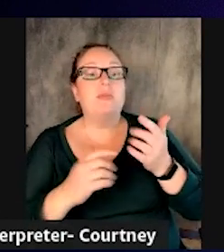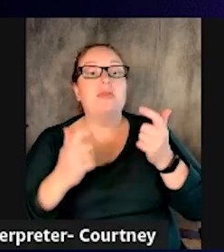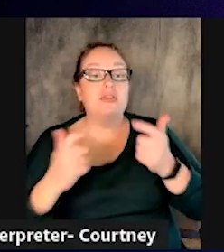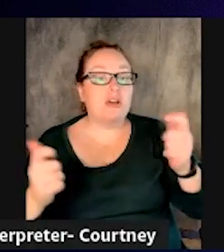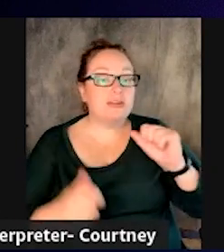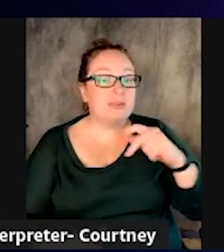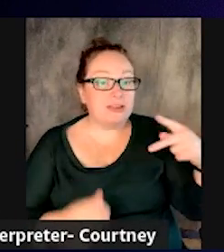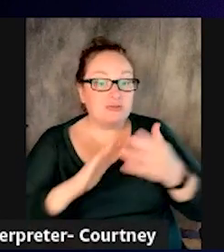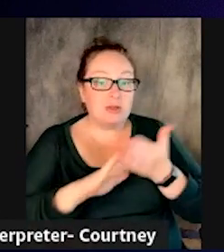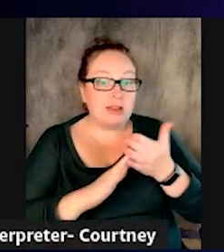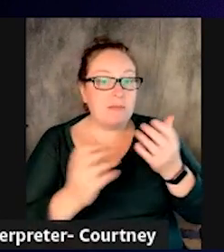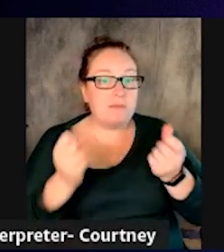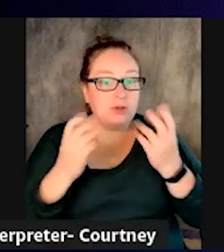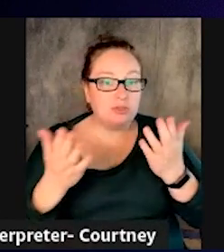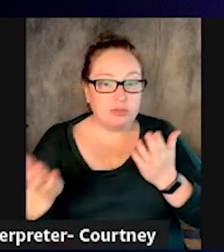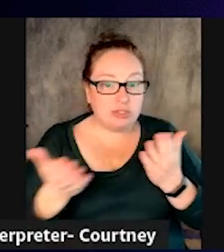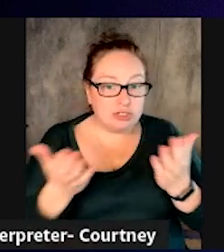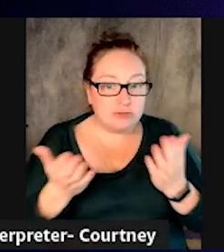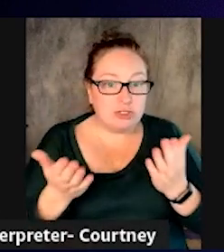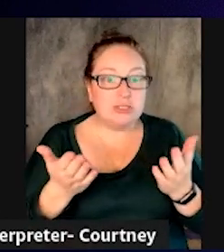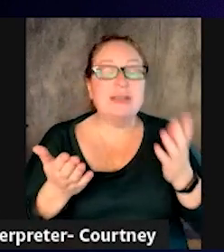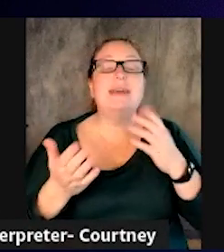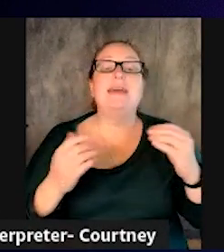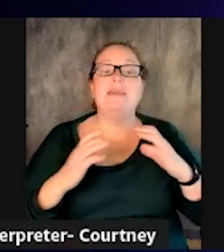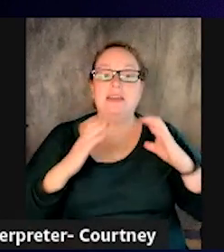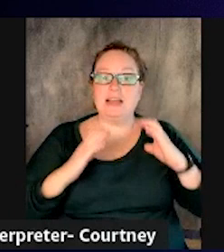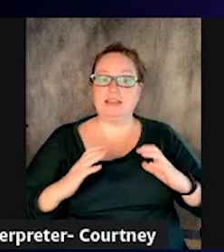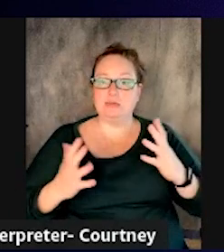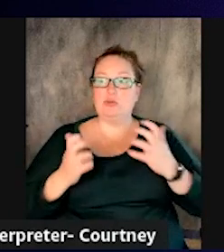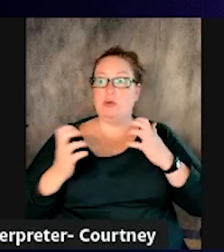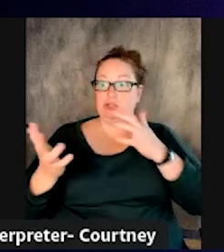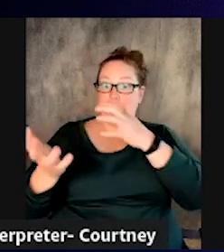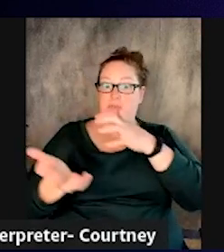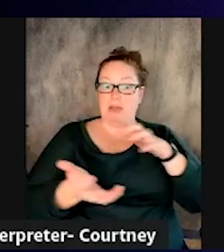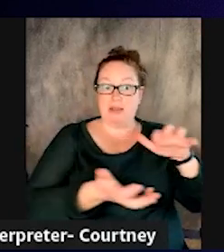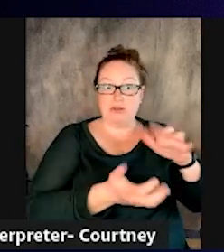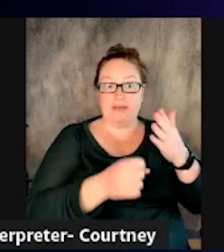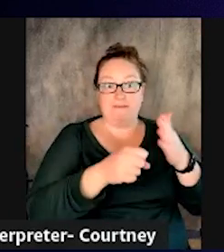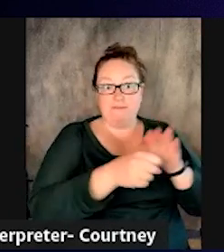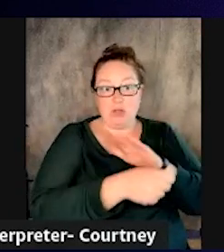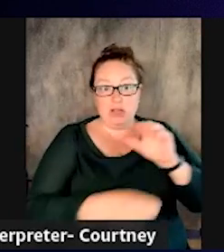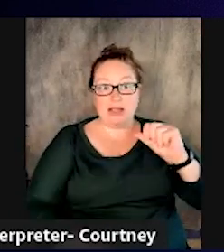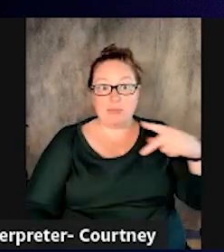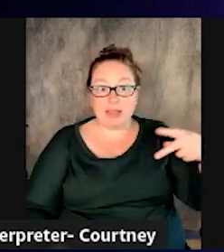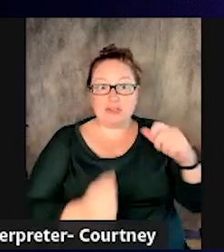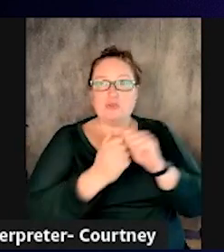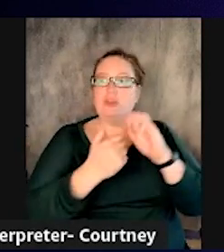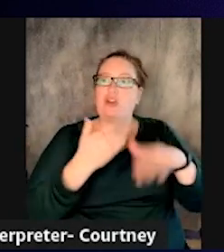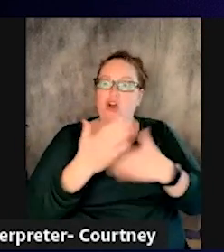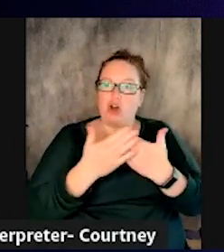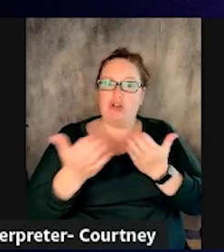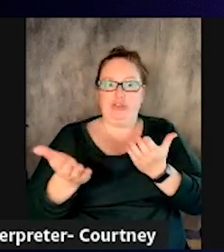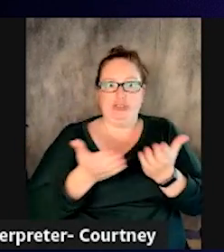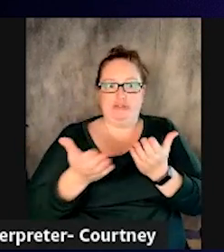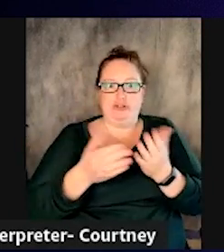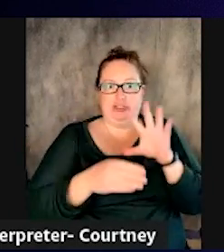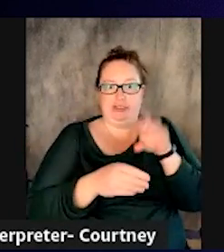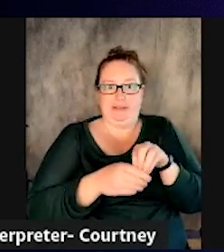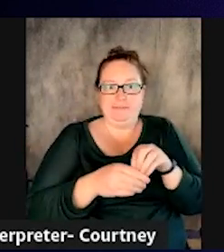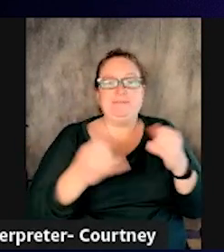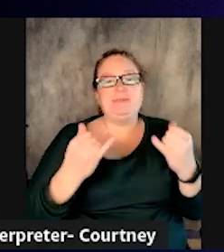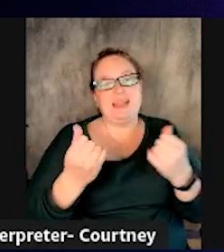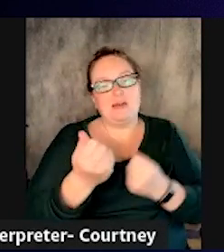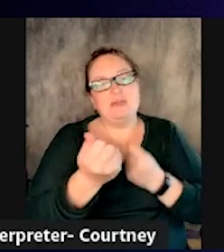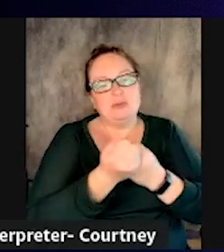servers, and our customers want to migrate a full application with all the servers comprising it. We now support